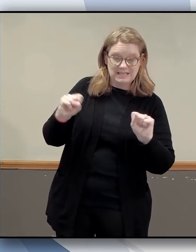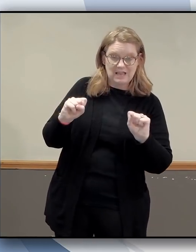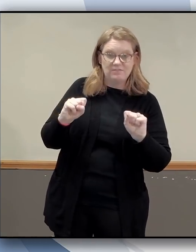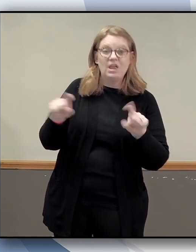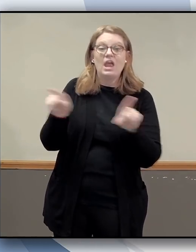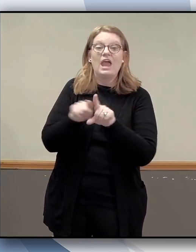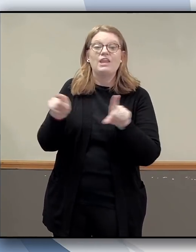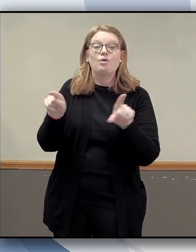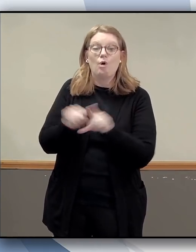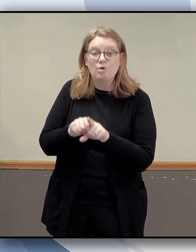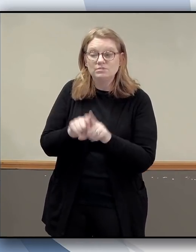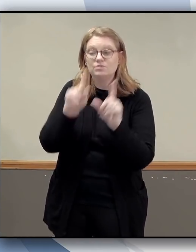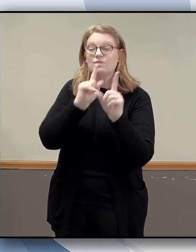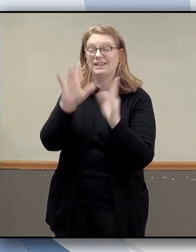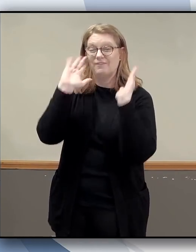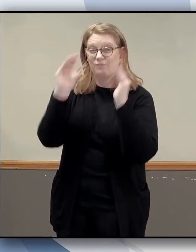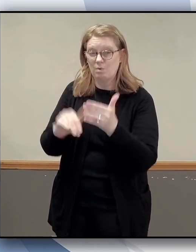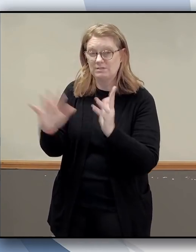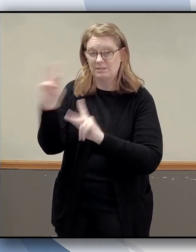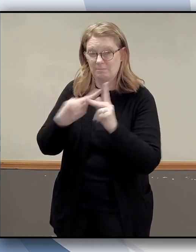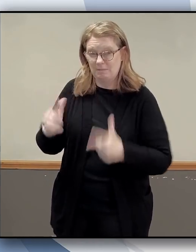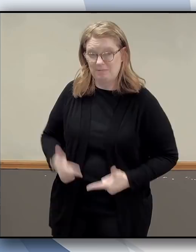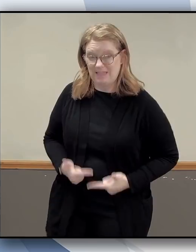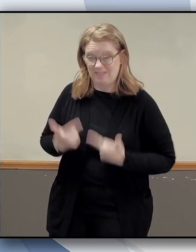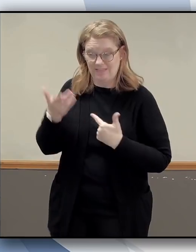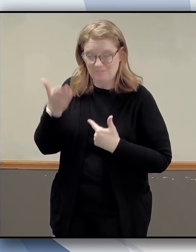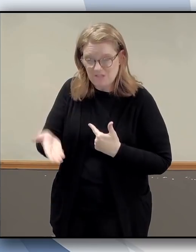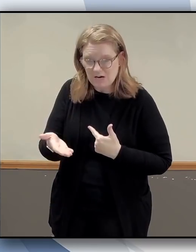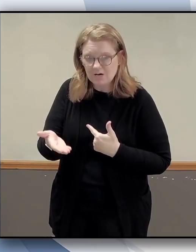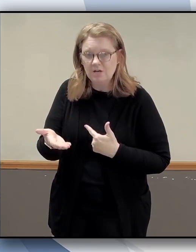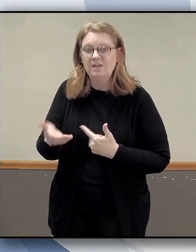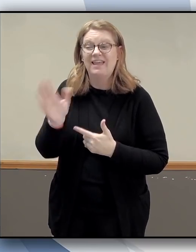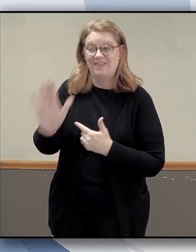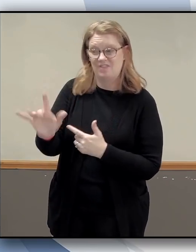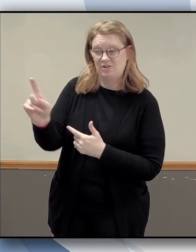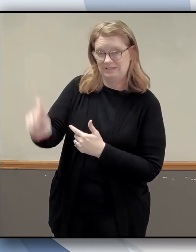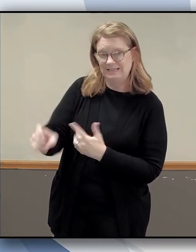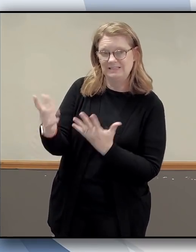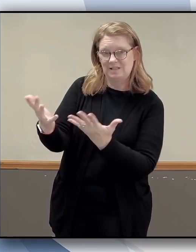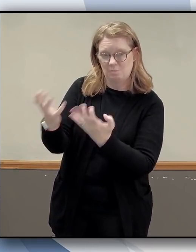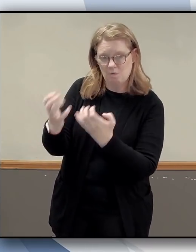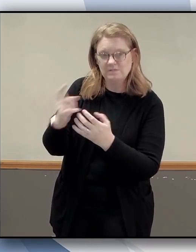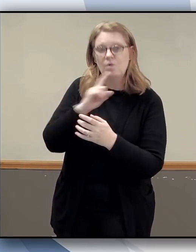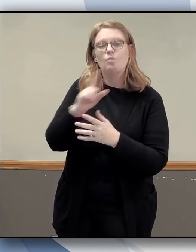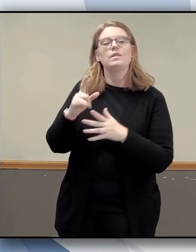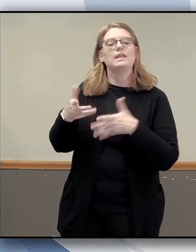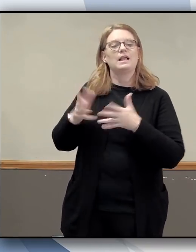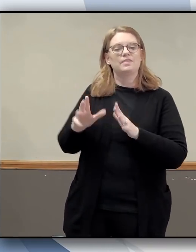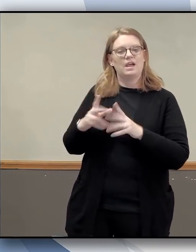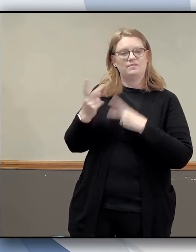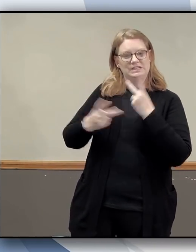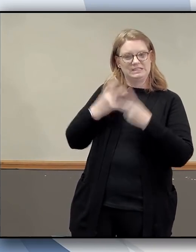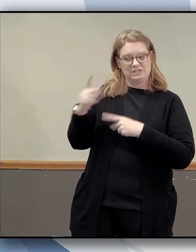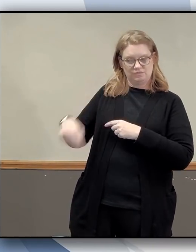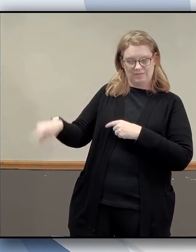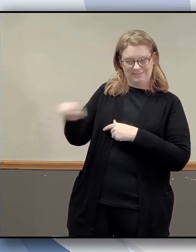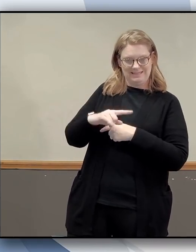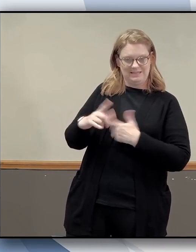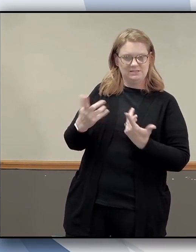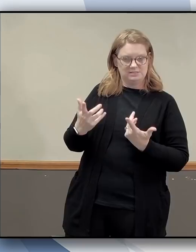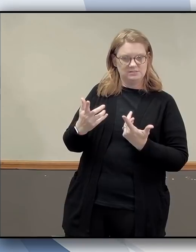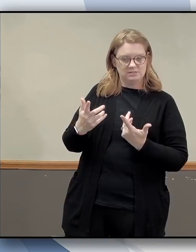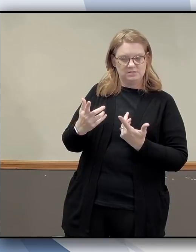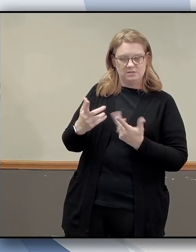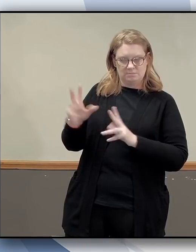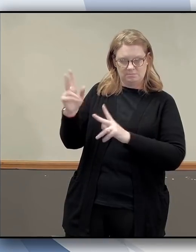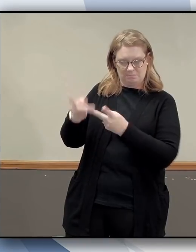resident-centered approach governed the gradual reopening of these congregate living settings. It is important to note that